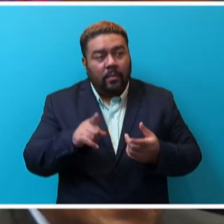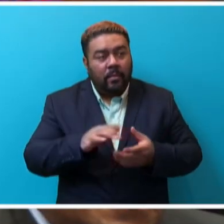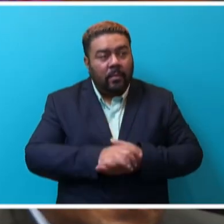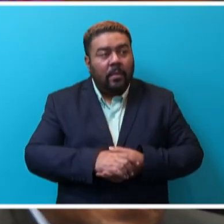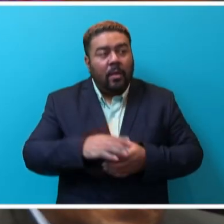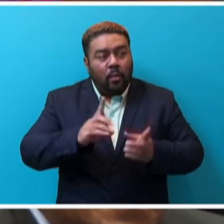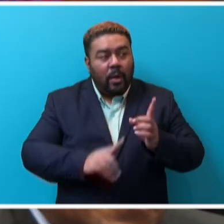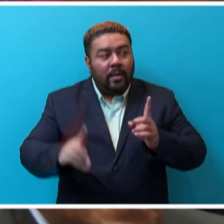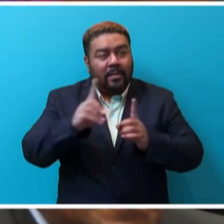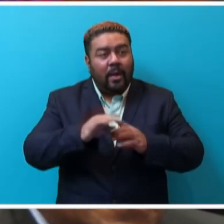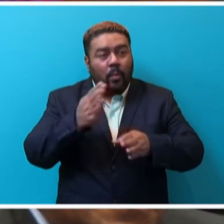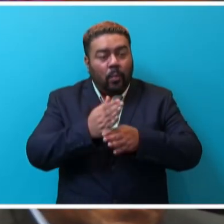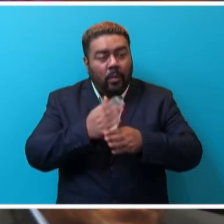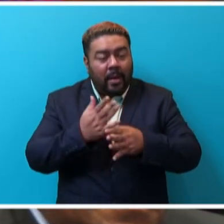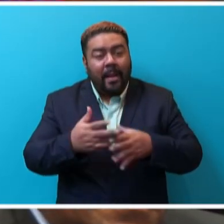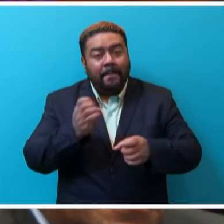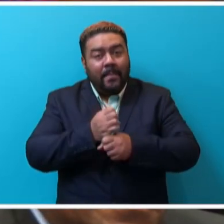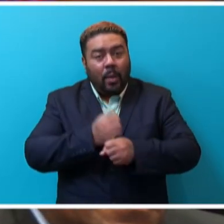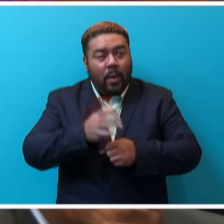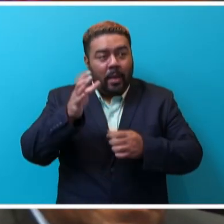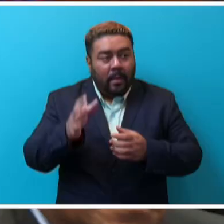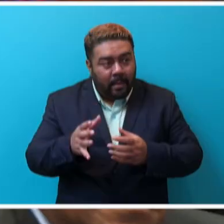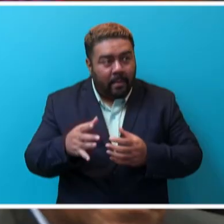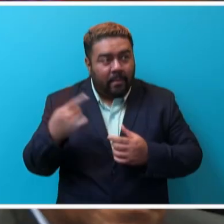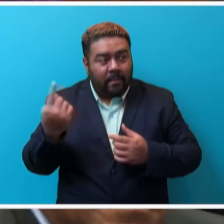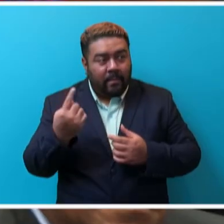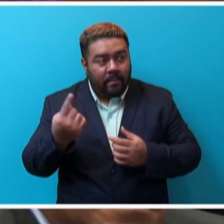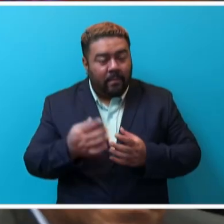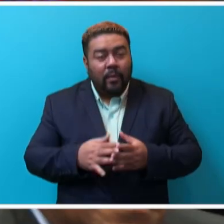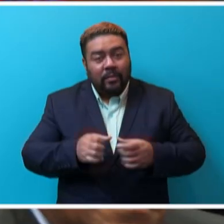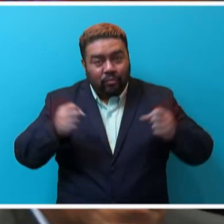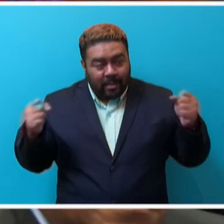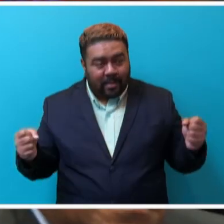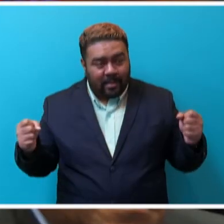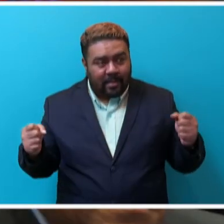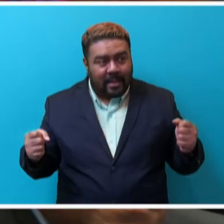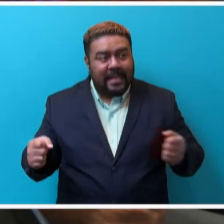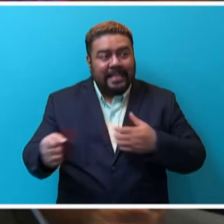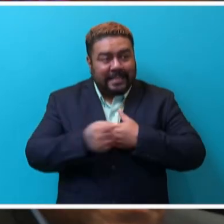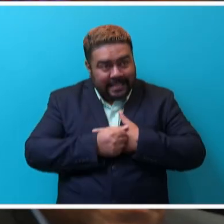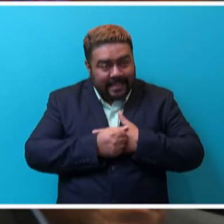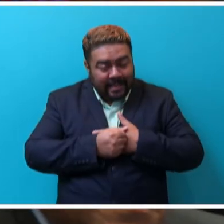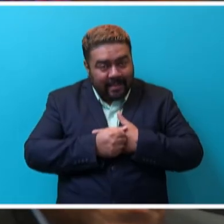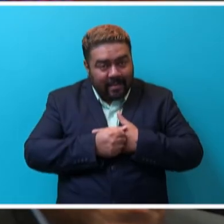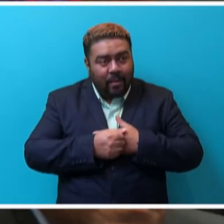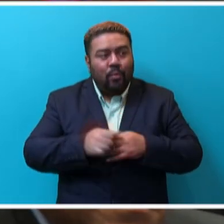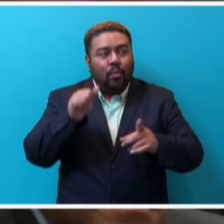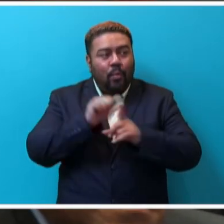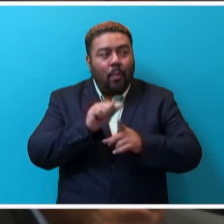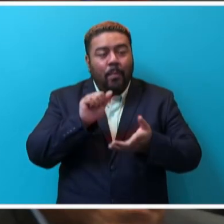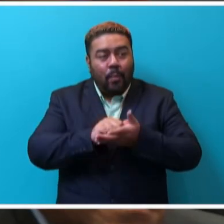of our workers and employers continue to be strengthened and safeguarded through proper